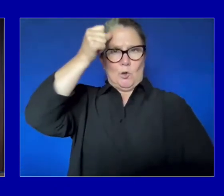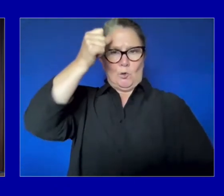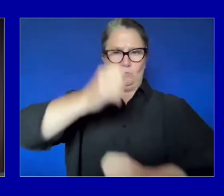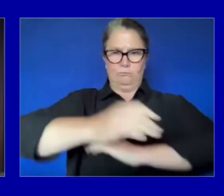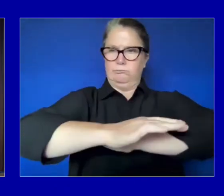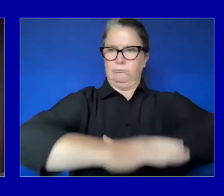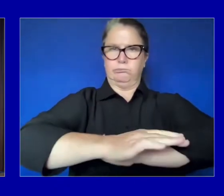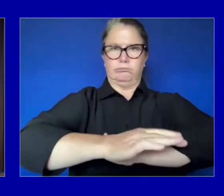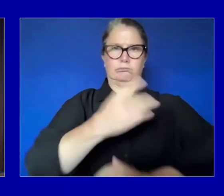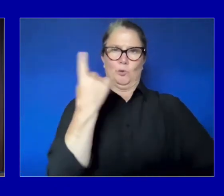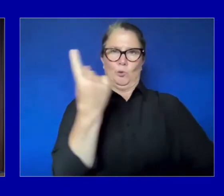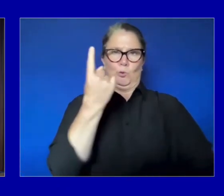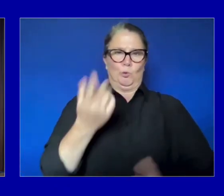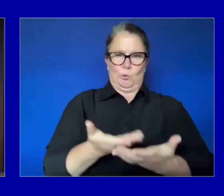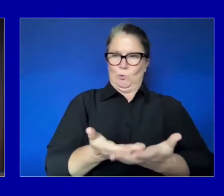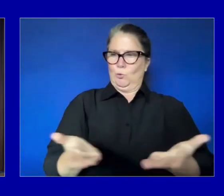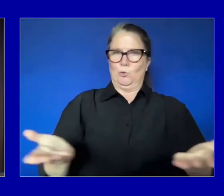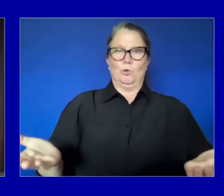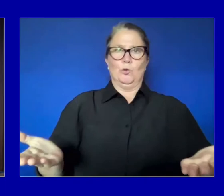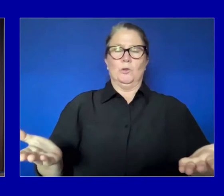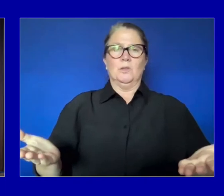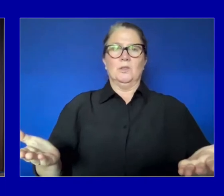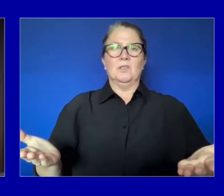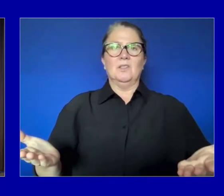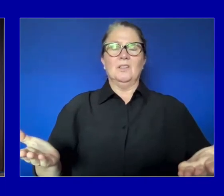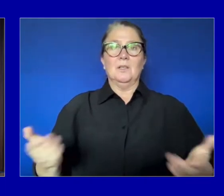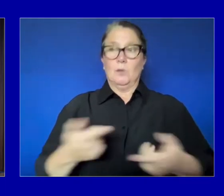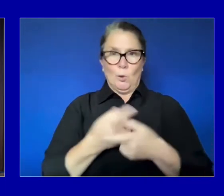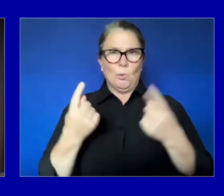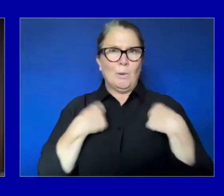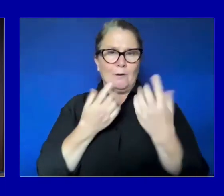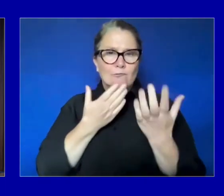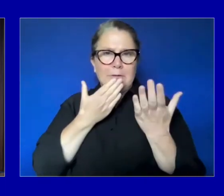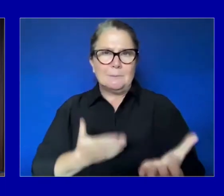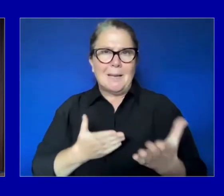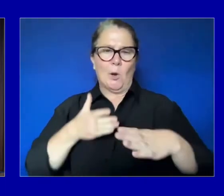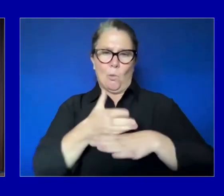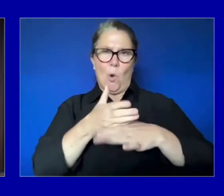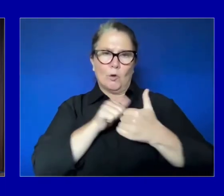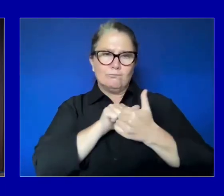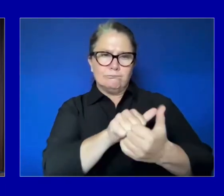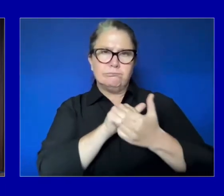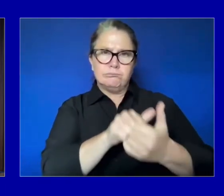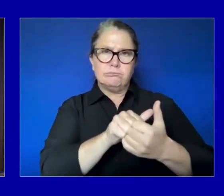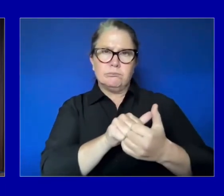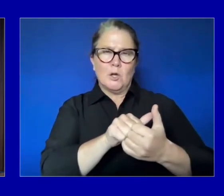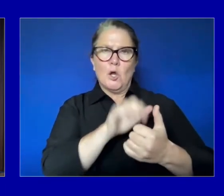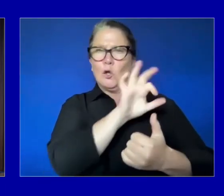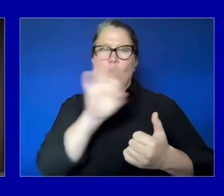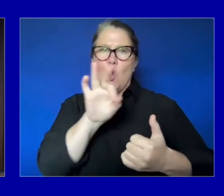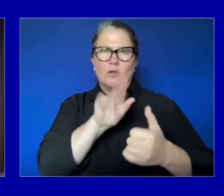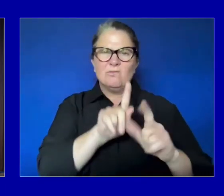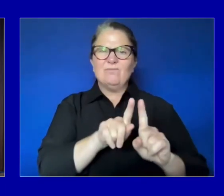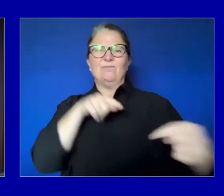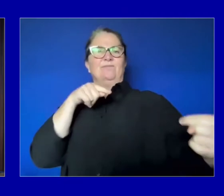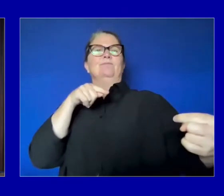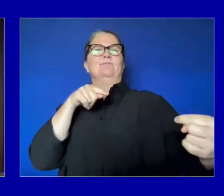it with respect for her, not in opposition to her. Um, and there's a real difference between those two things,